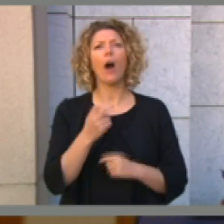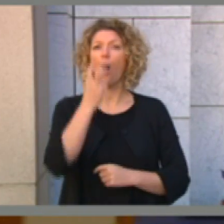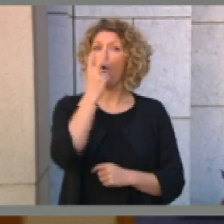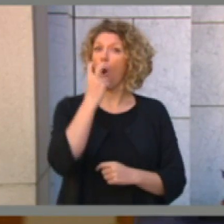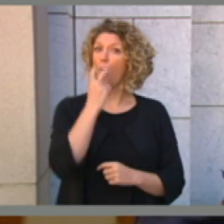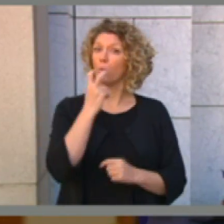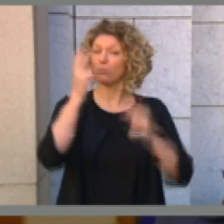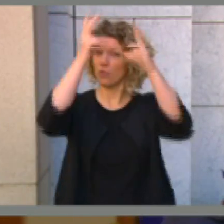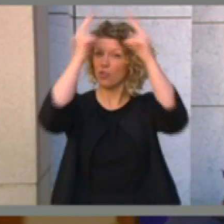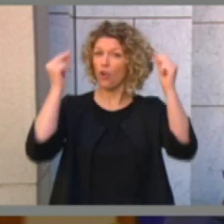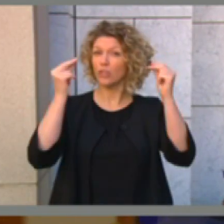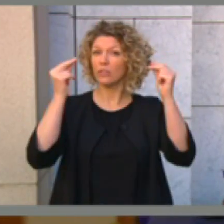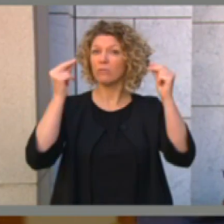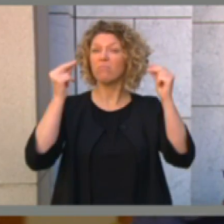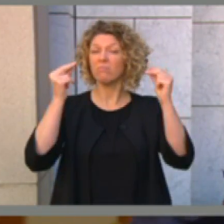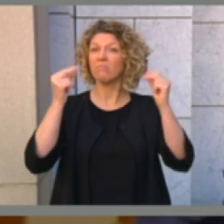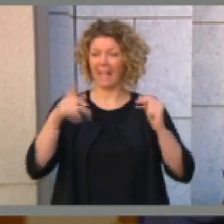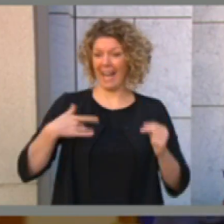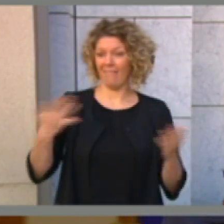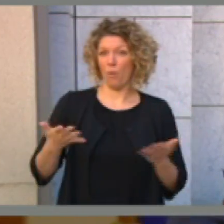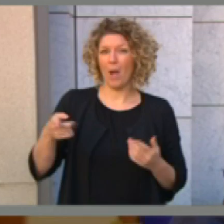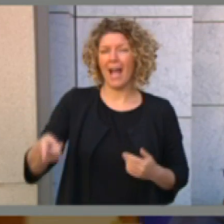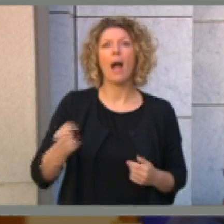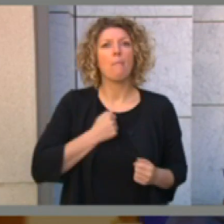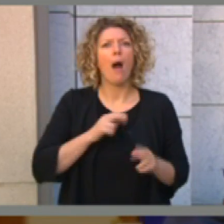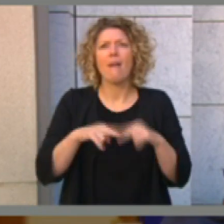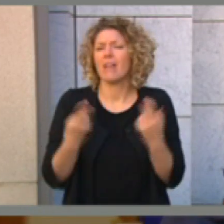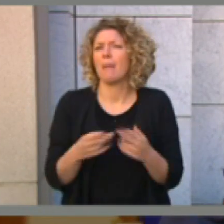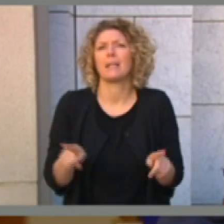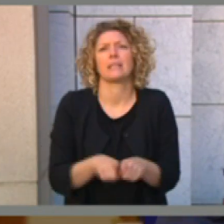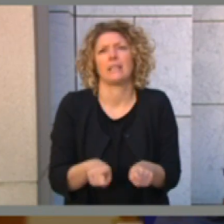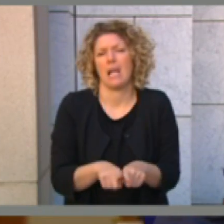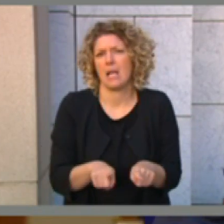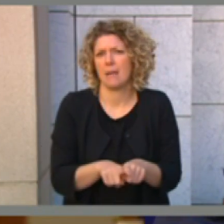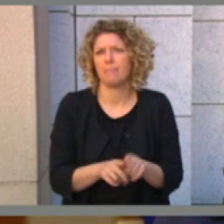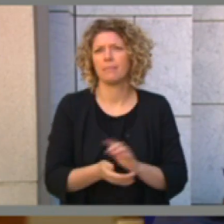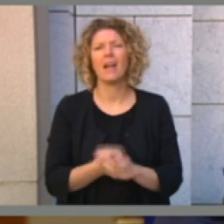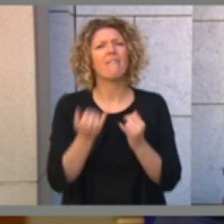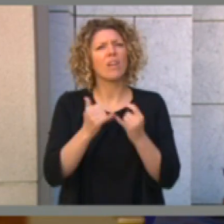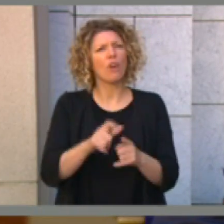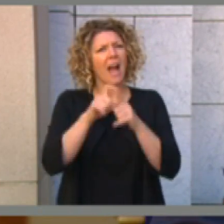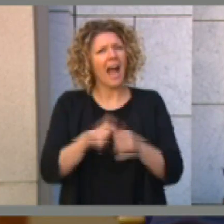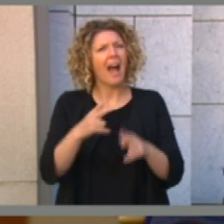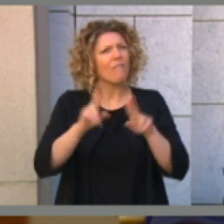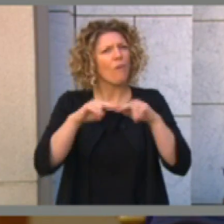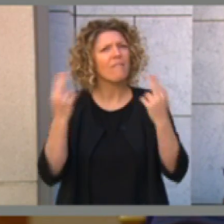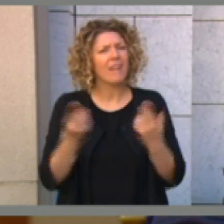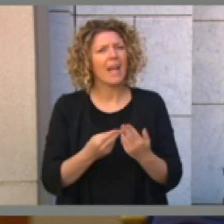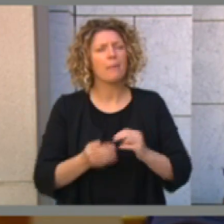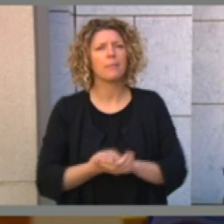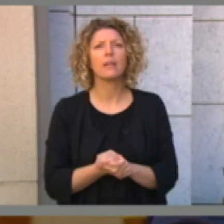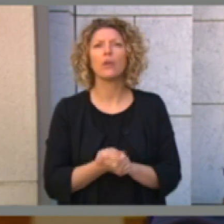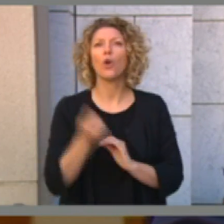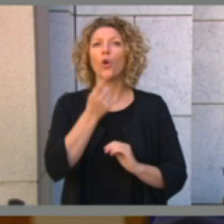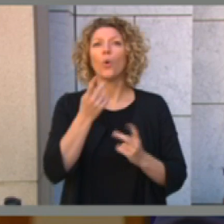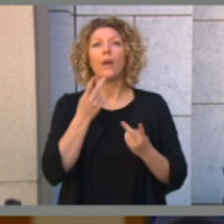Having been through this experience in my own family recently, I know this could be very difficult for families. The following visitors and